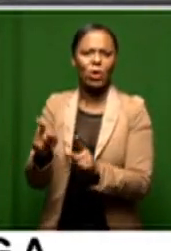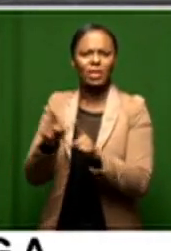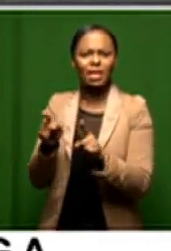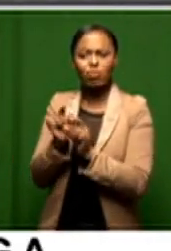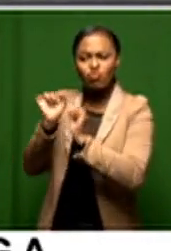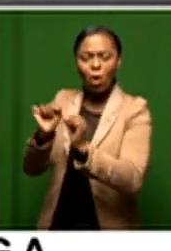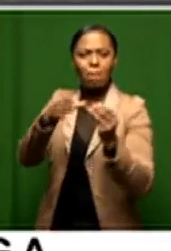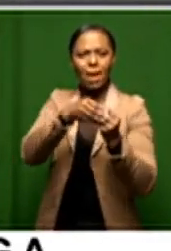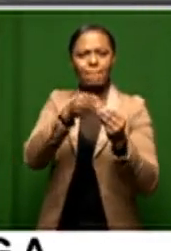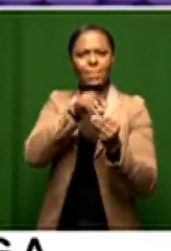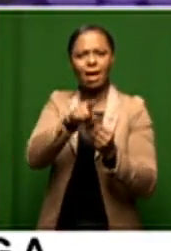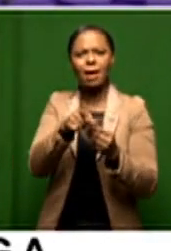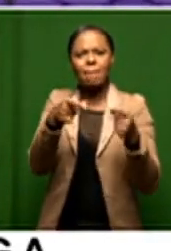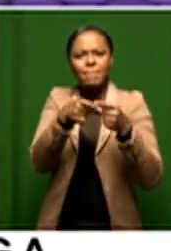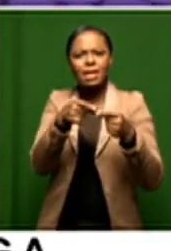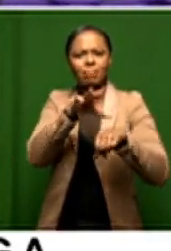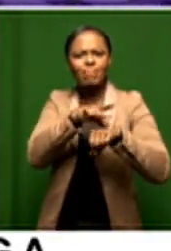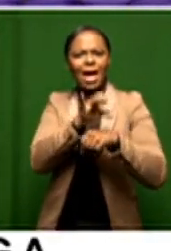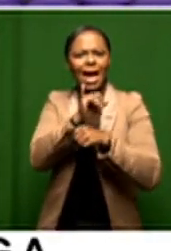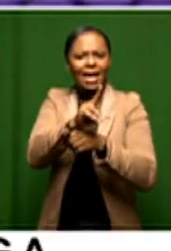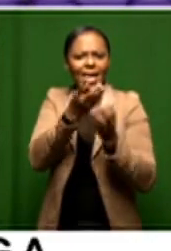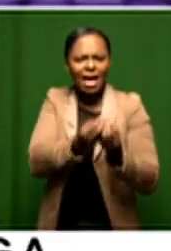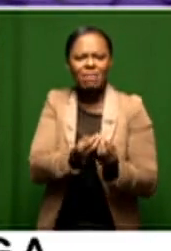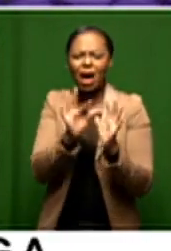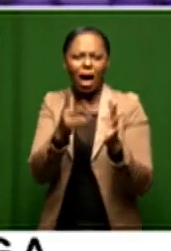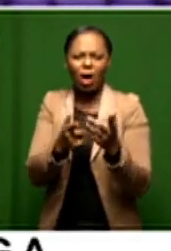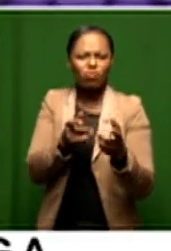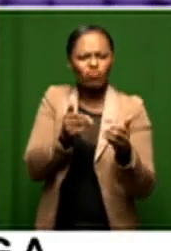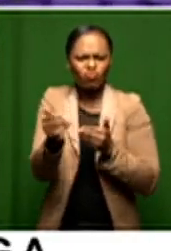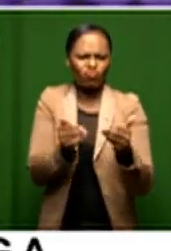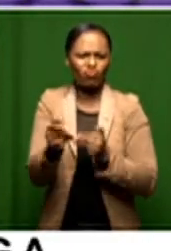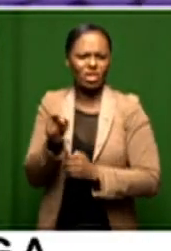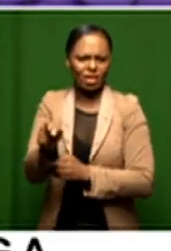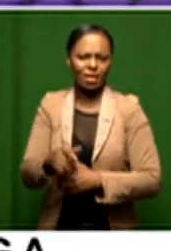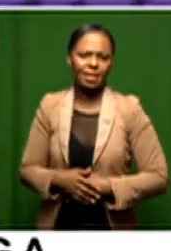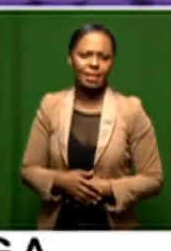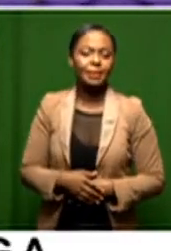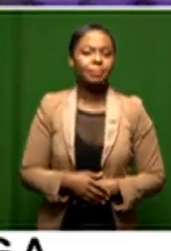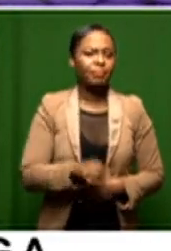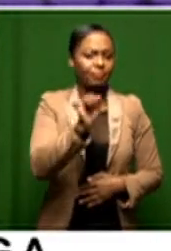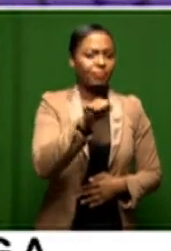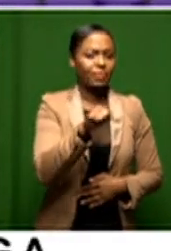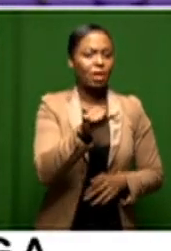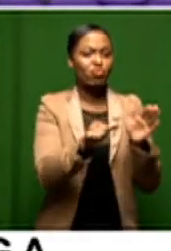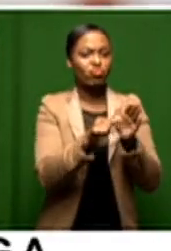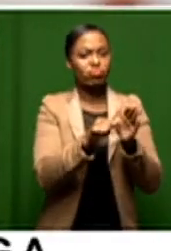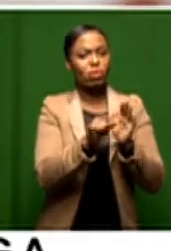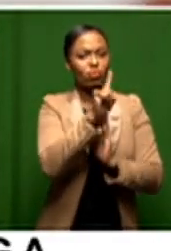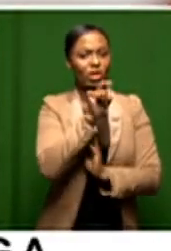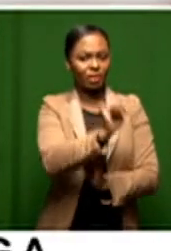members as medical aid schemes, how this will be done as well. Absolutely, a very important question.